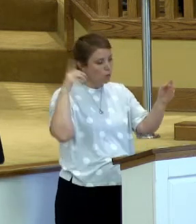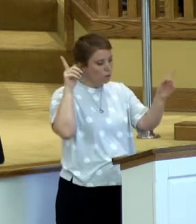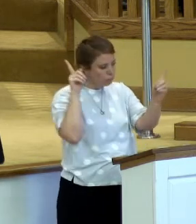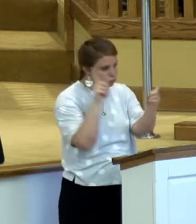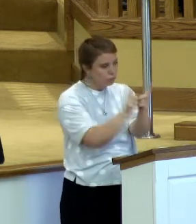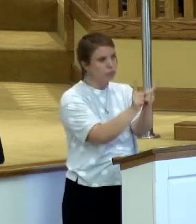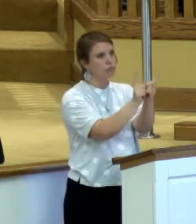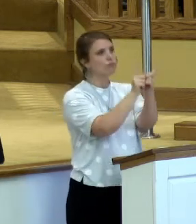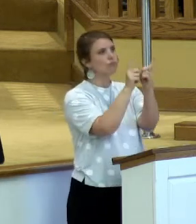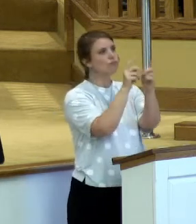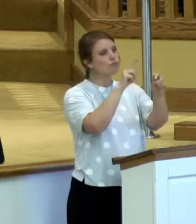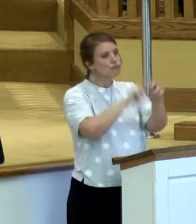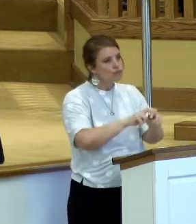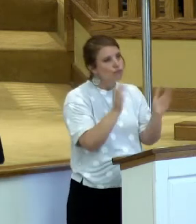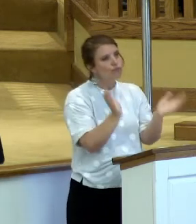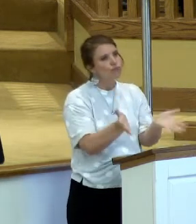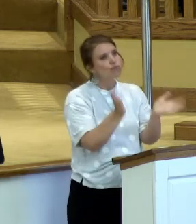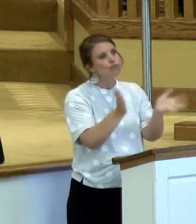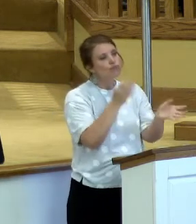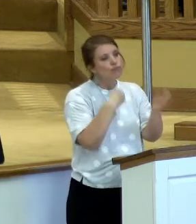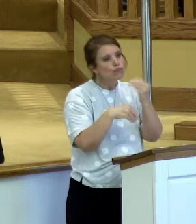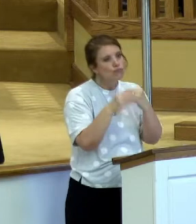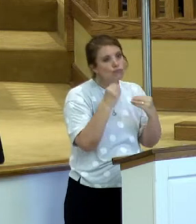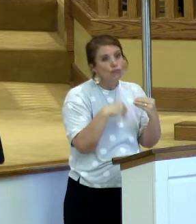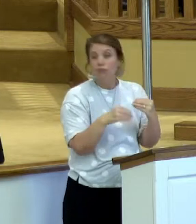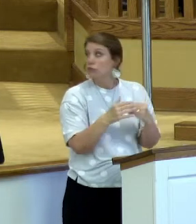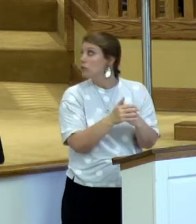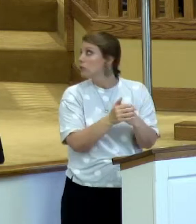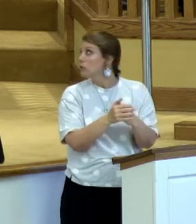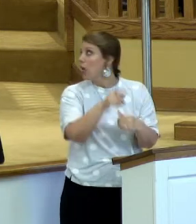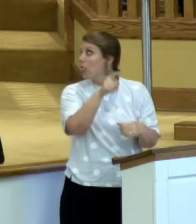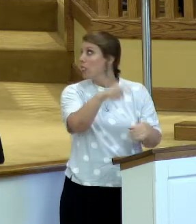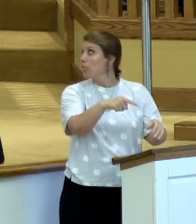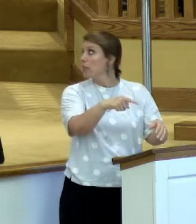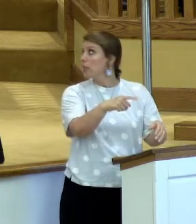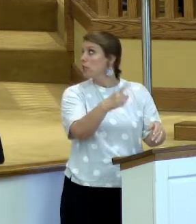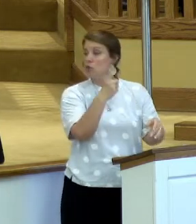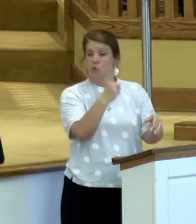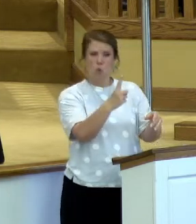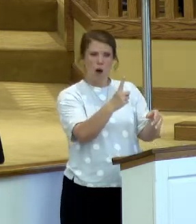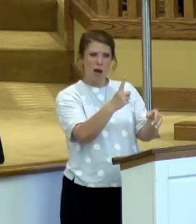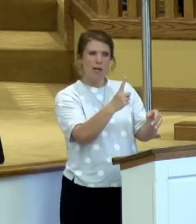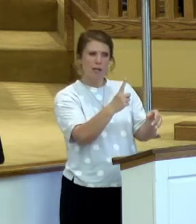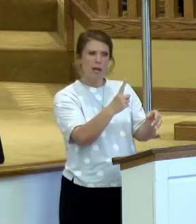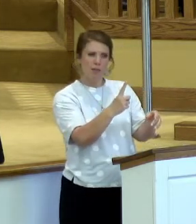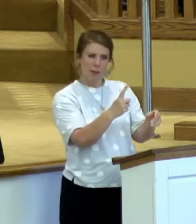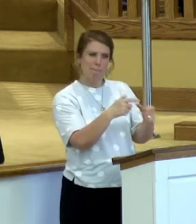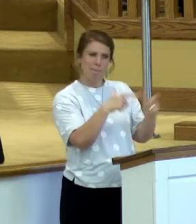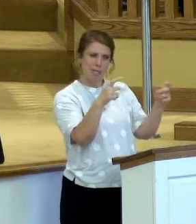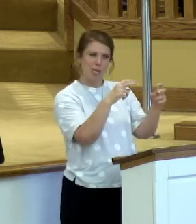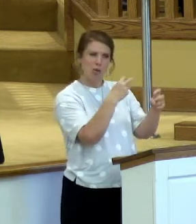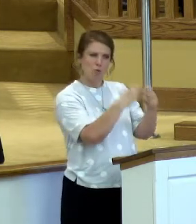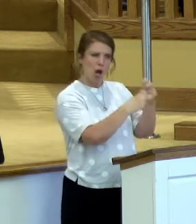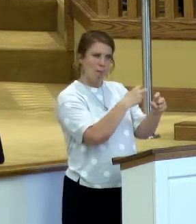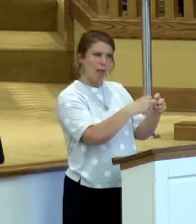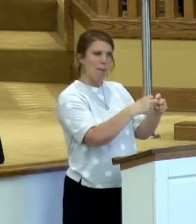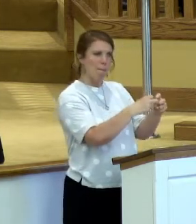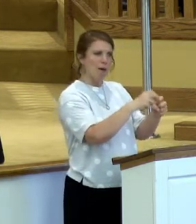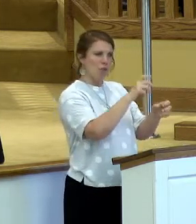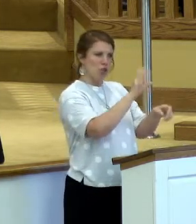into him and sup with him, and he with me. Let me stop real quick before I read the last two verses. This was one of the pivotal problems of the church of